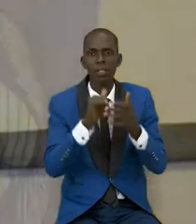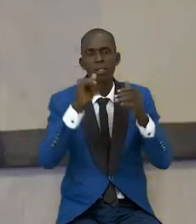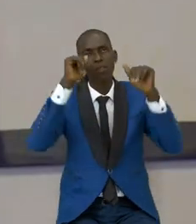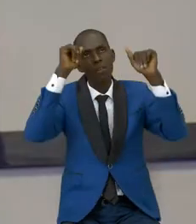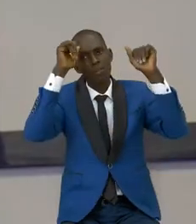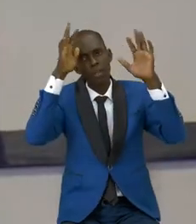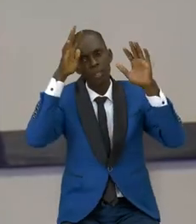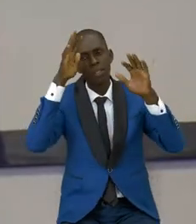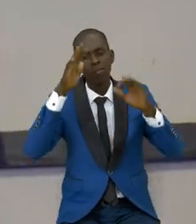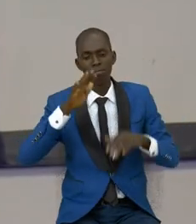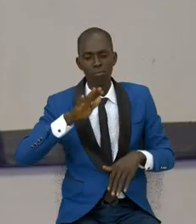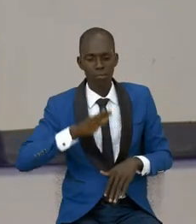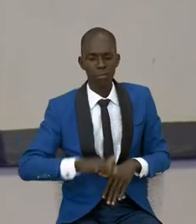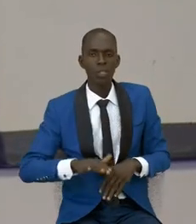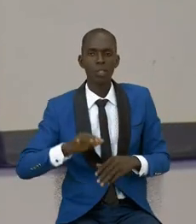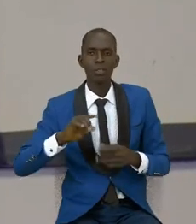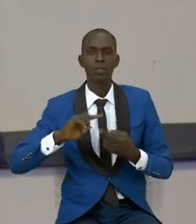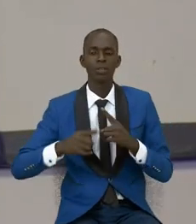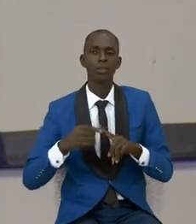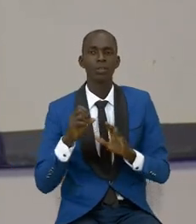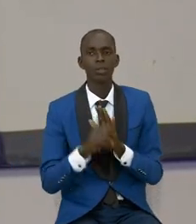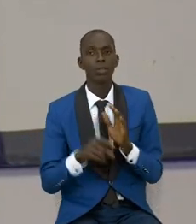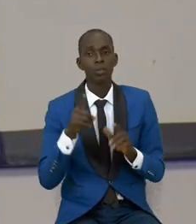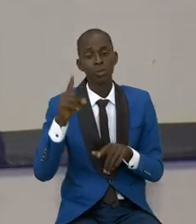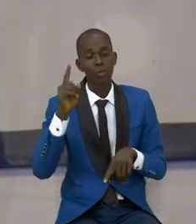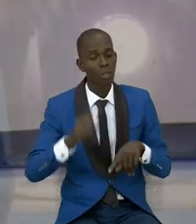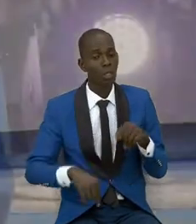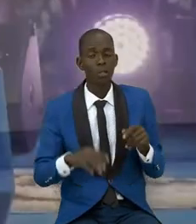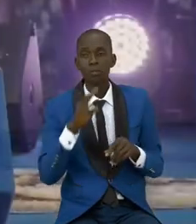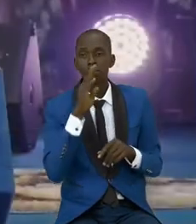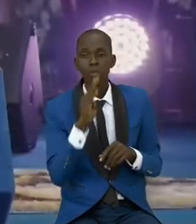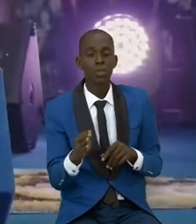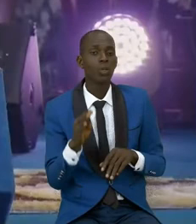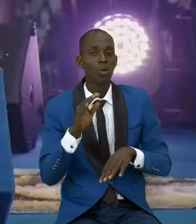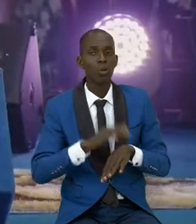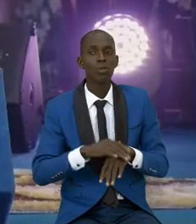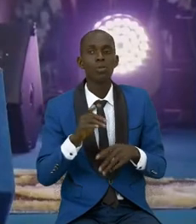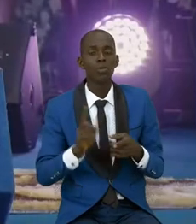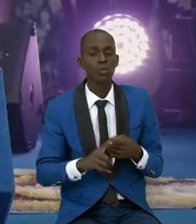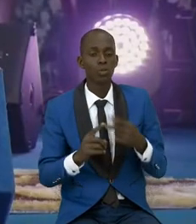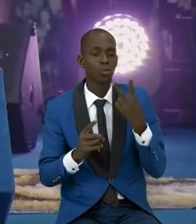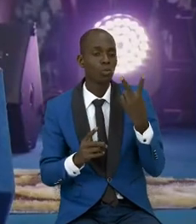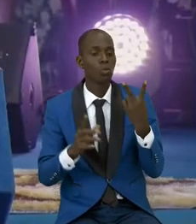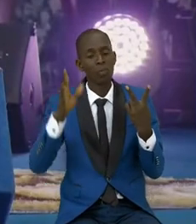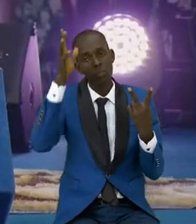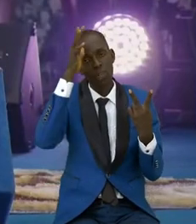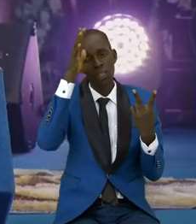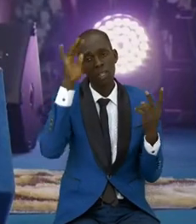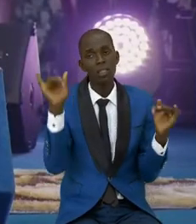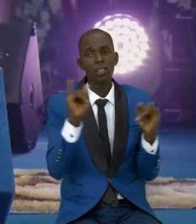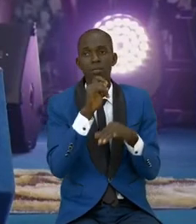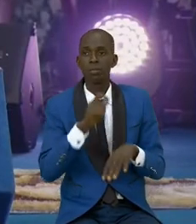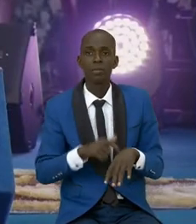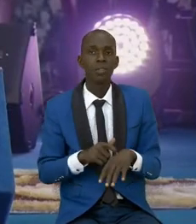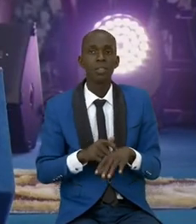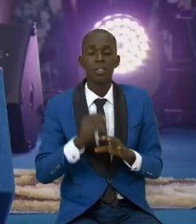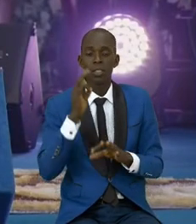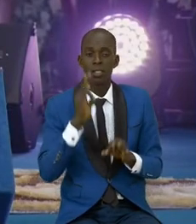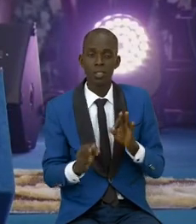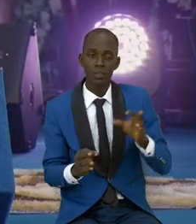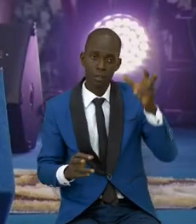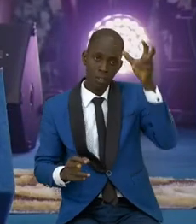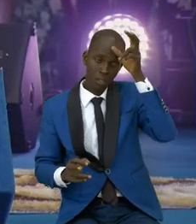child relationship. And you know, you cannot belong to two fathers at the same time. If Satan is your